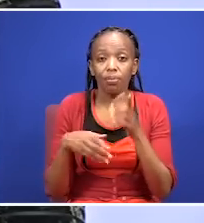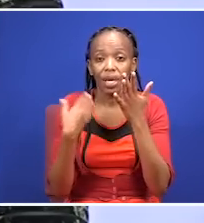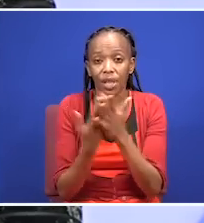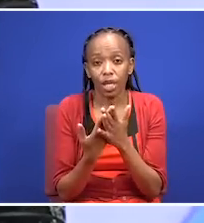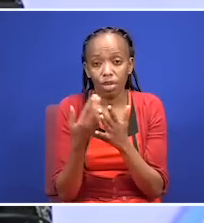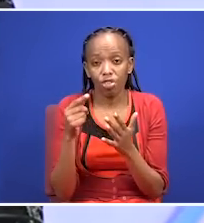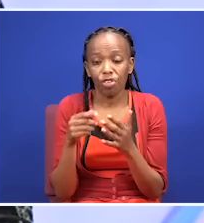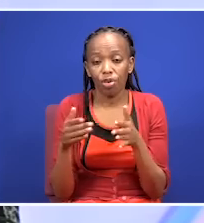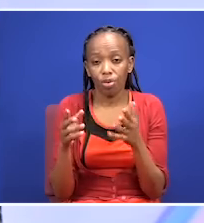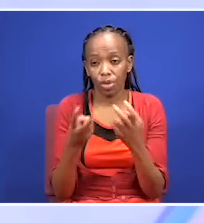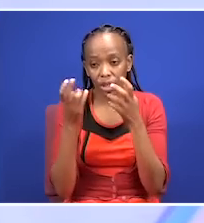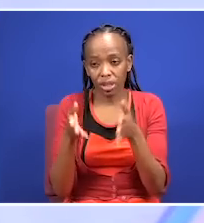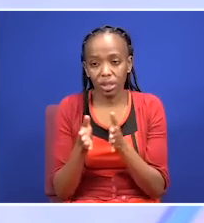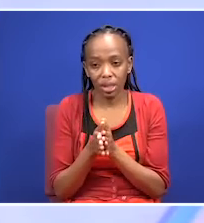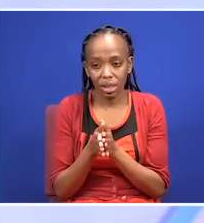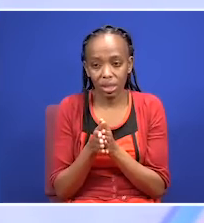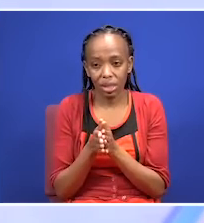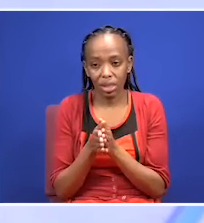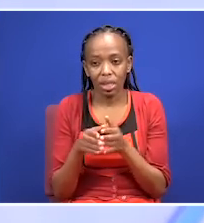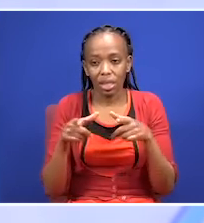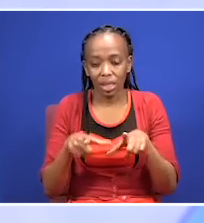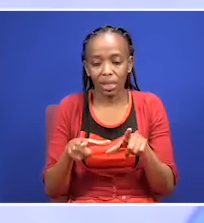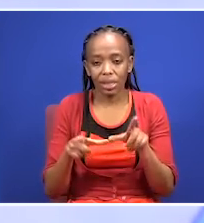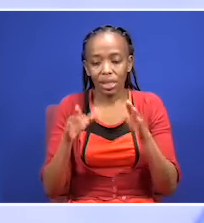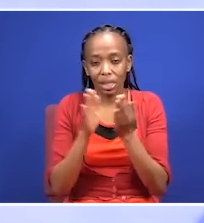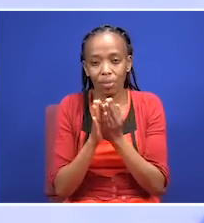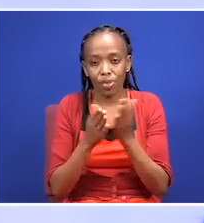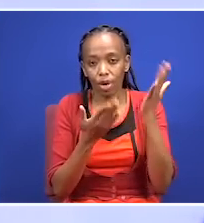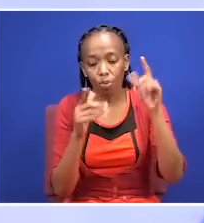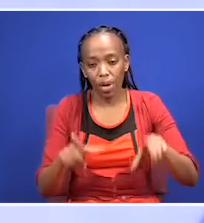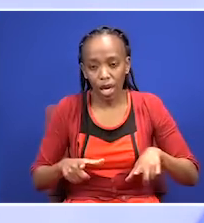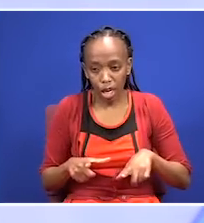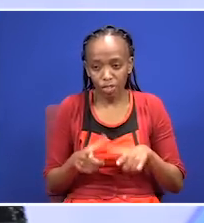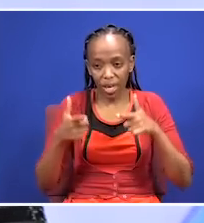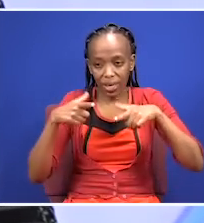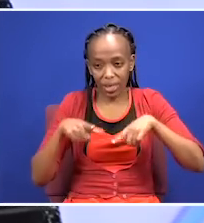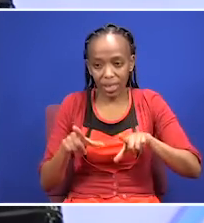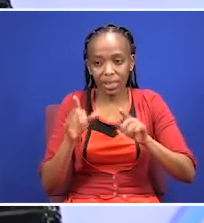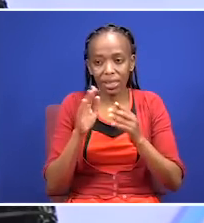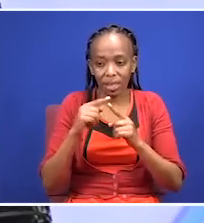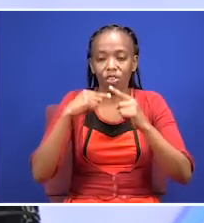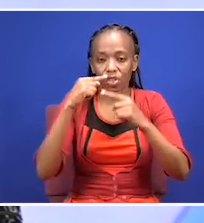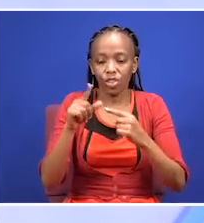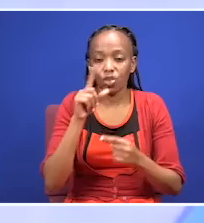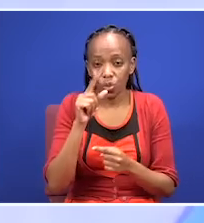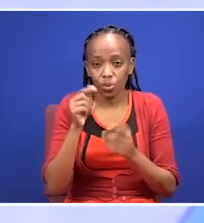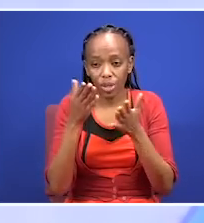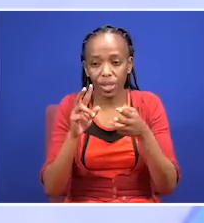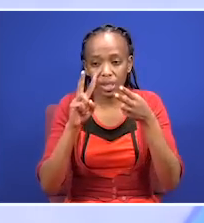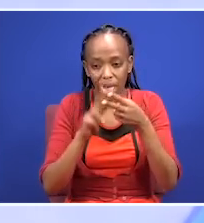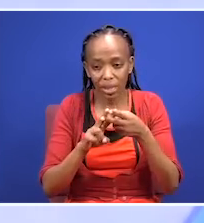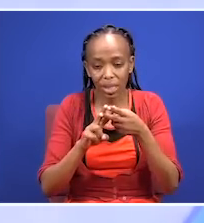you for tuning in today let's keep the hope alive and let's keep on tweeting with this